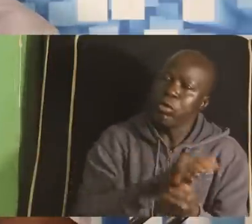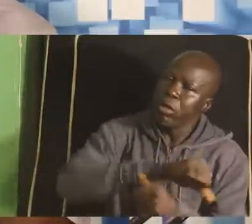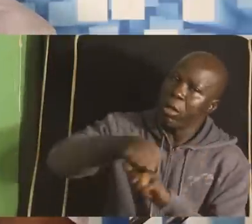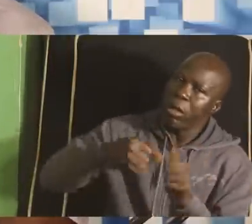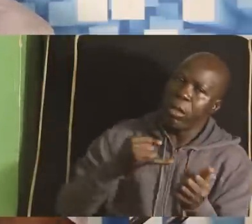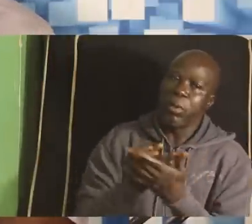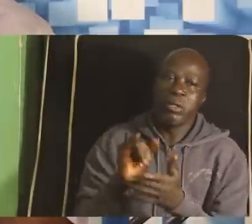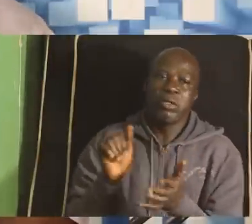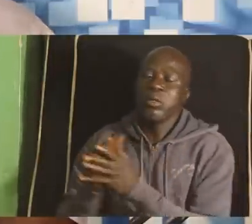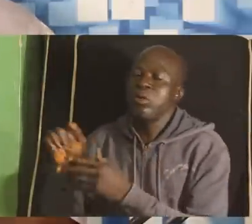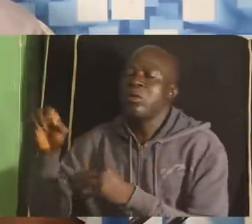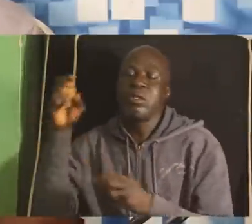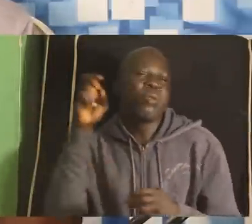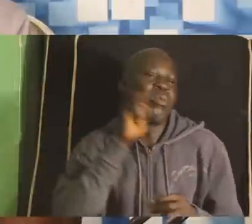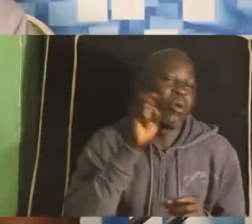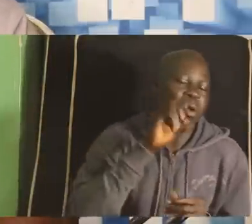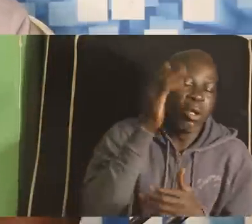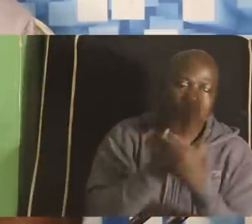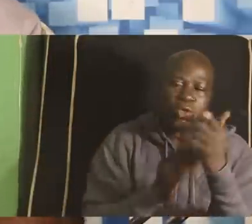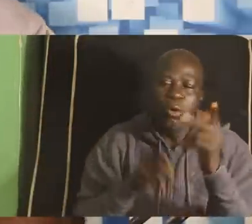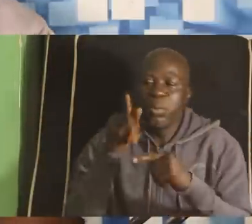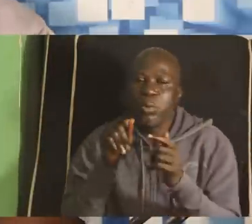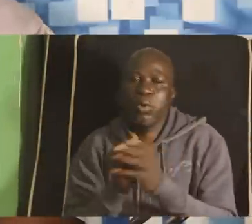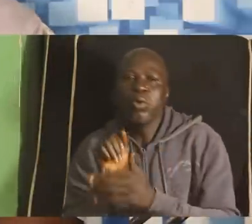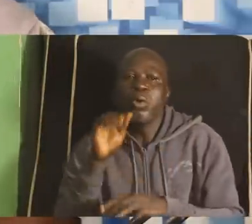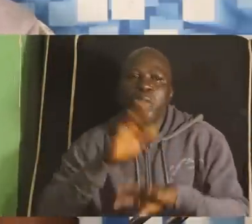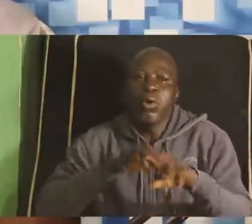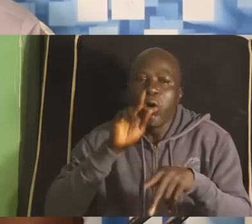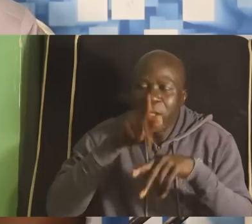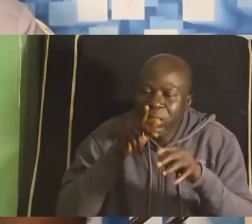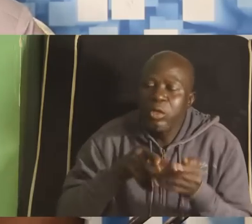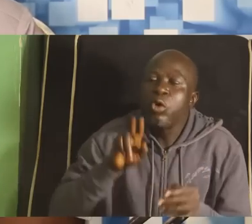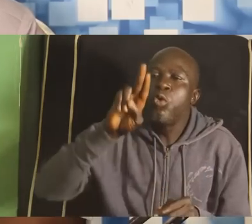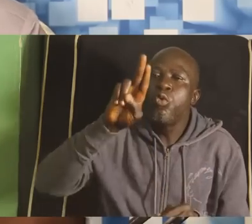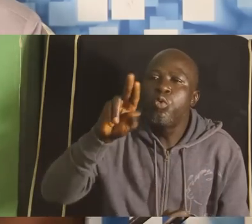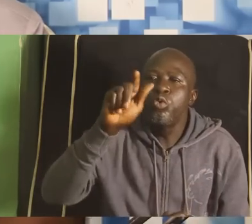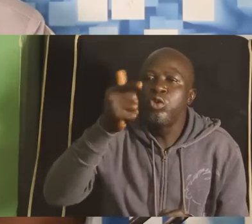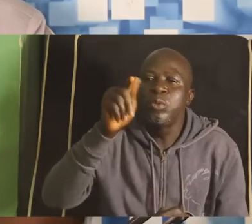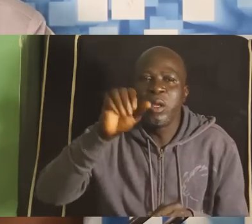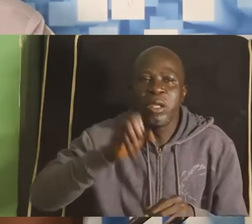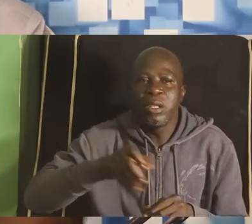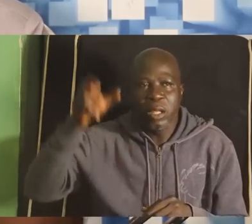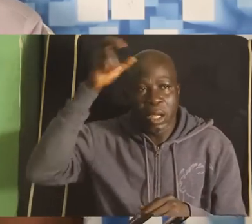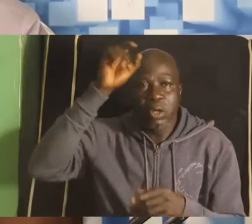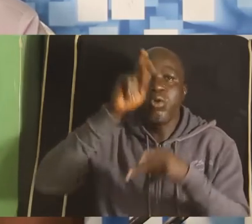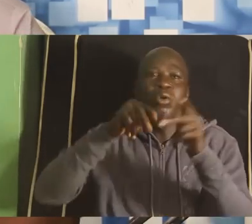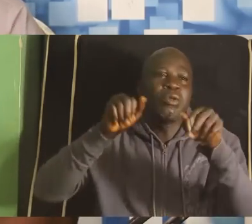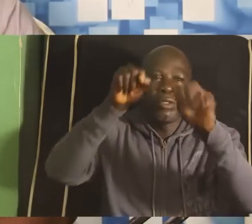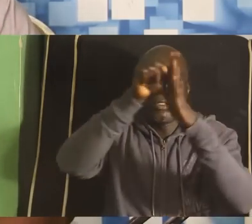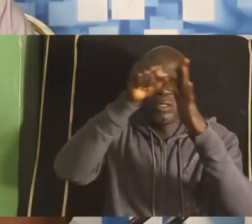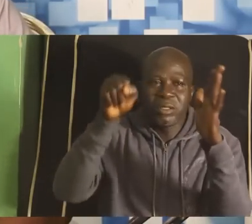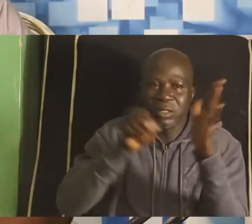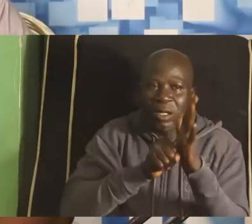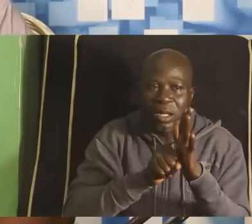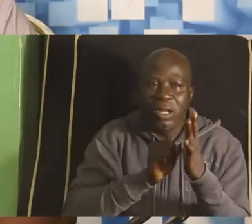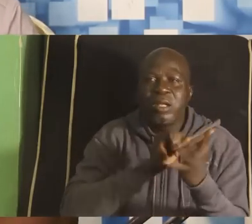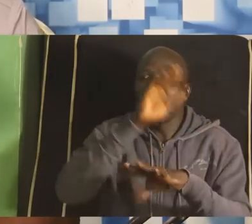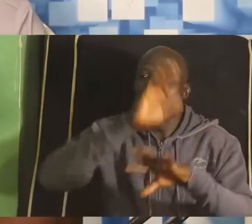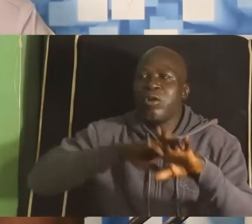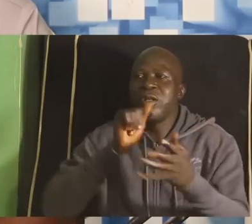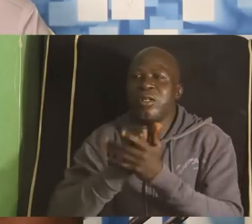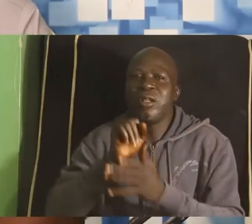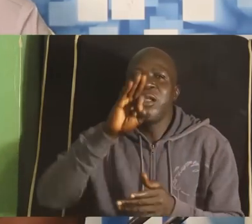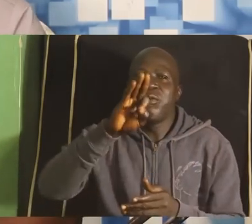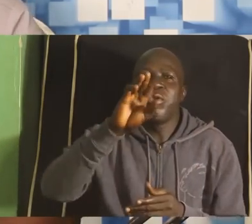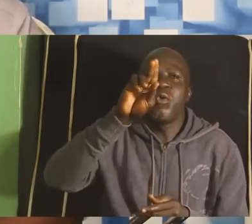at Edo. Won pe ni fuga. They are the fuga. I won pe ni ugbebe. They call it ugbebe. Ugbebe na teni kwa. Ugbebe na teni